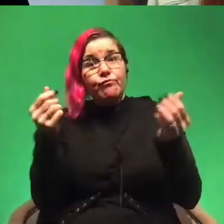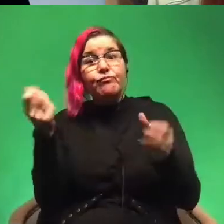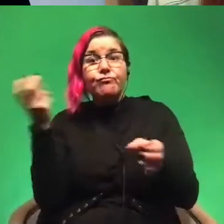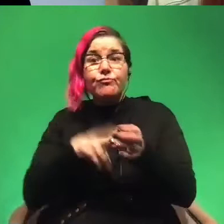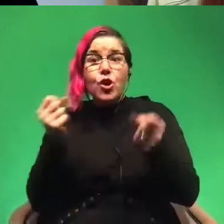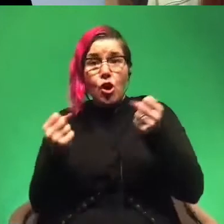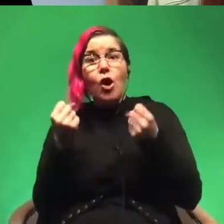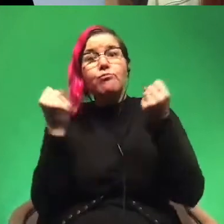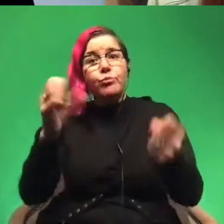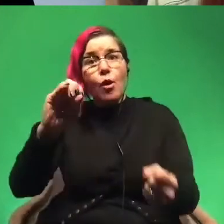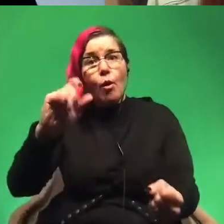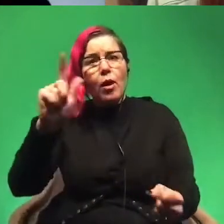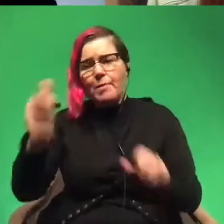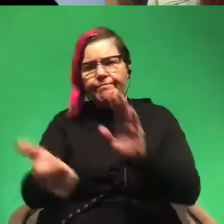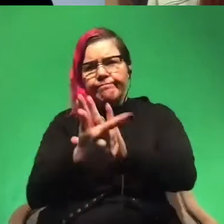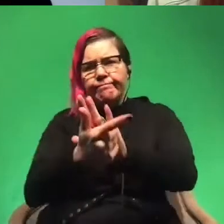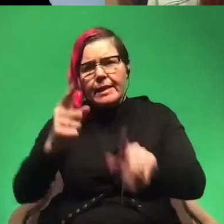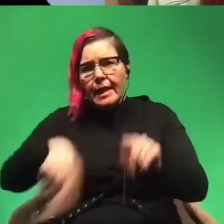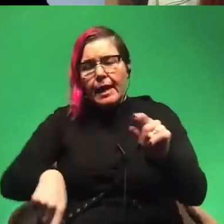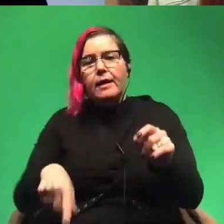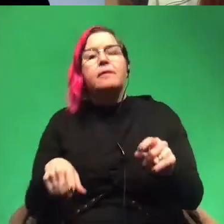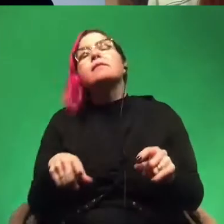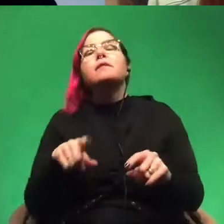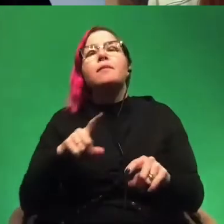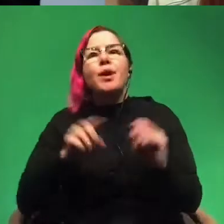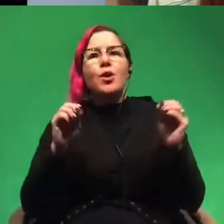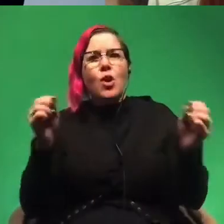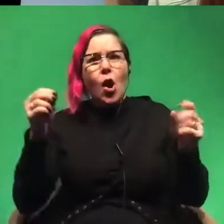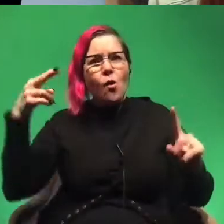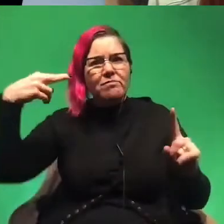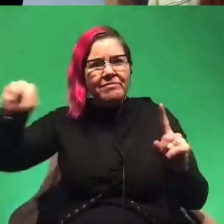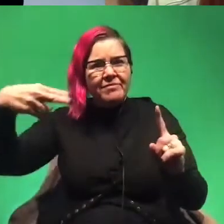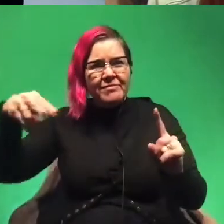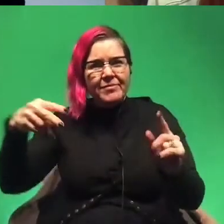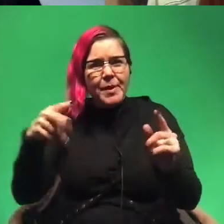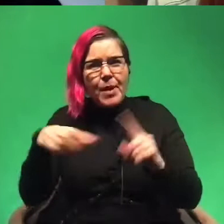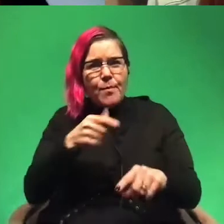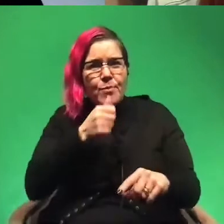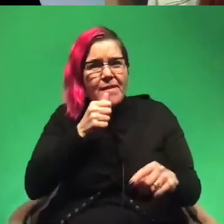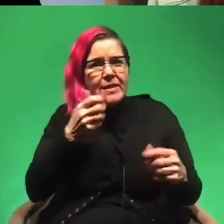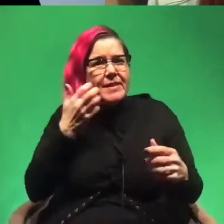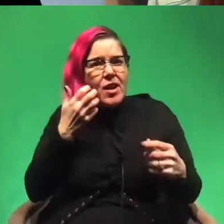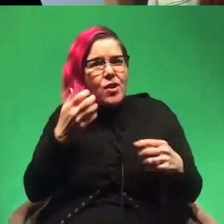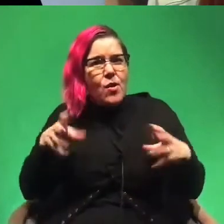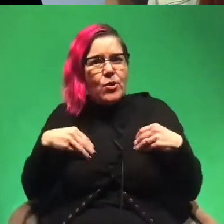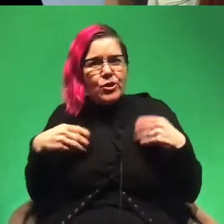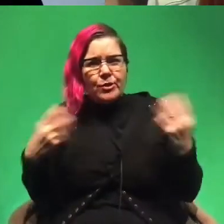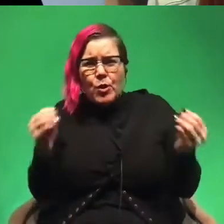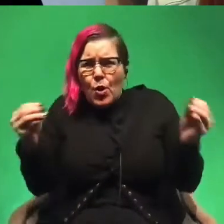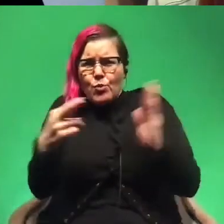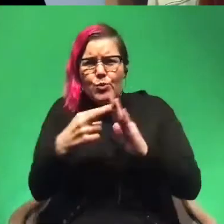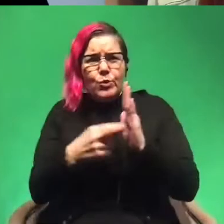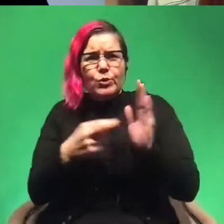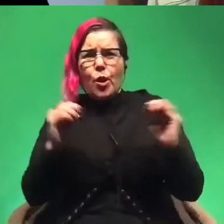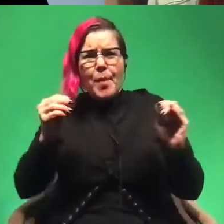over to Oklahoma. That violates that law. But without a governing body for private tiger ownership, for example, there's not really any kind of regulation